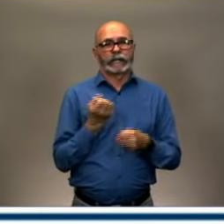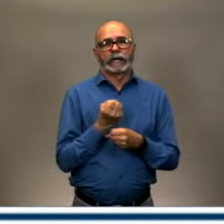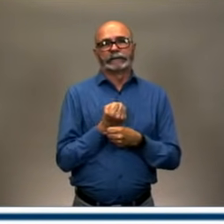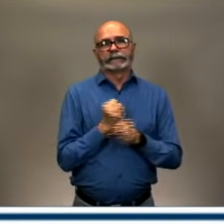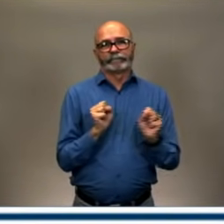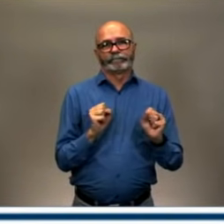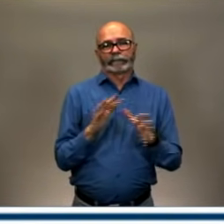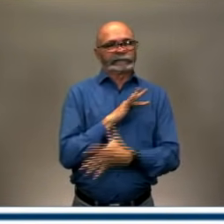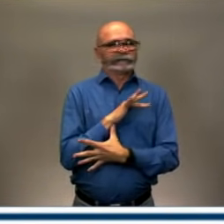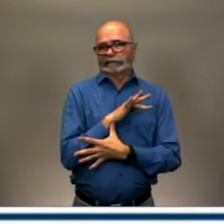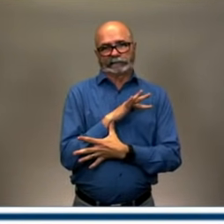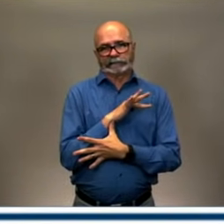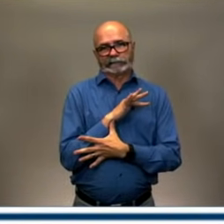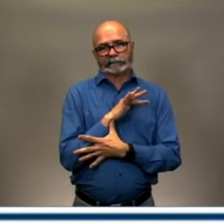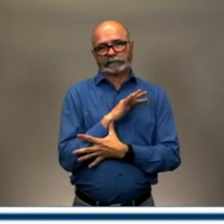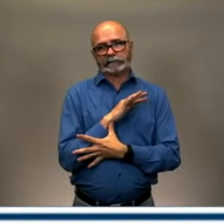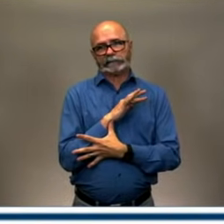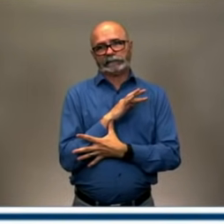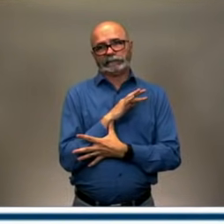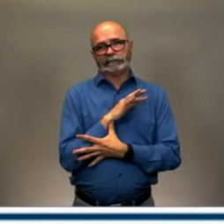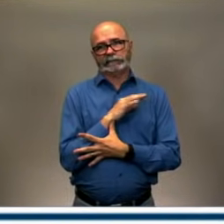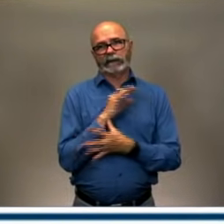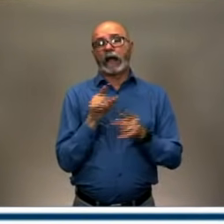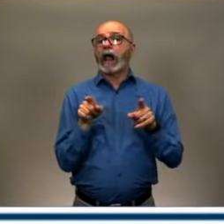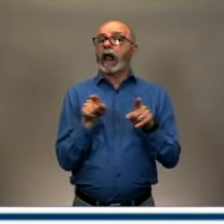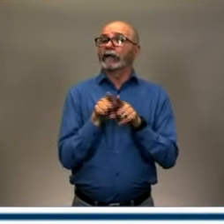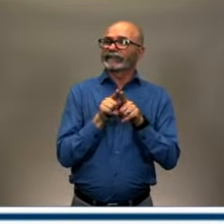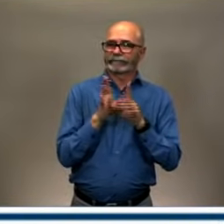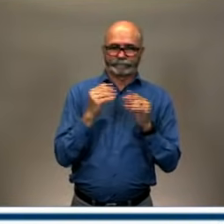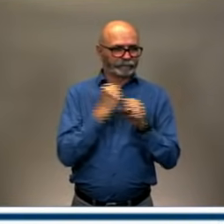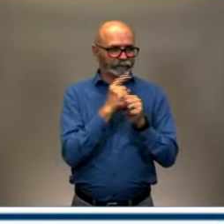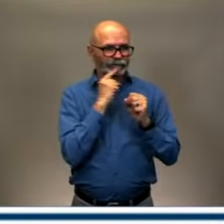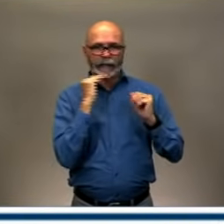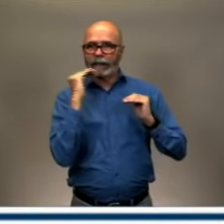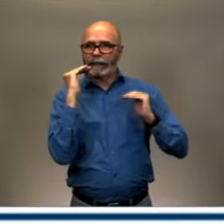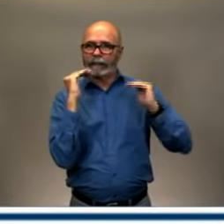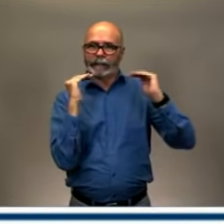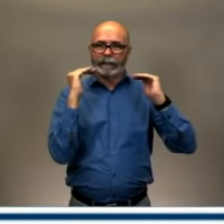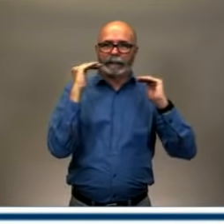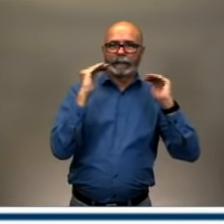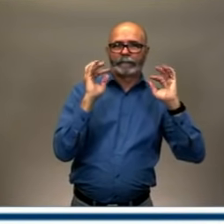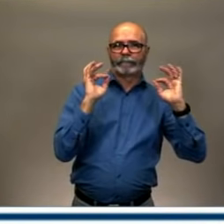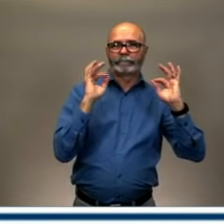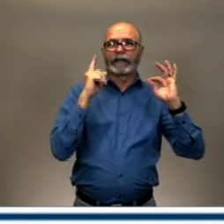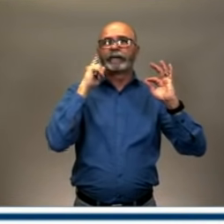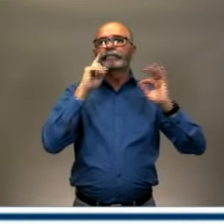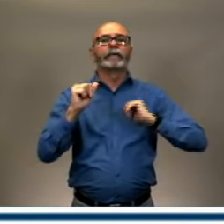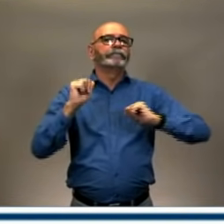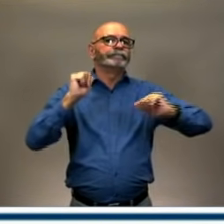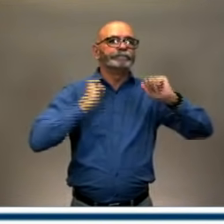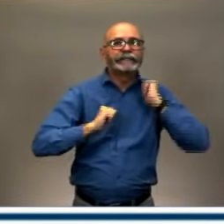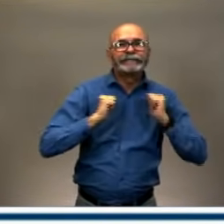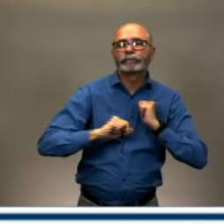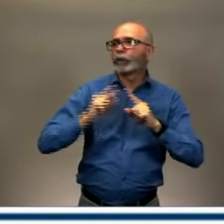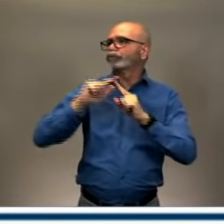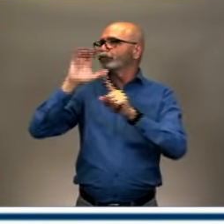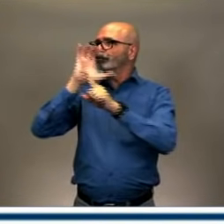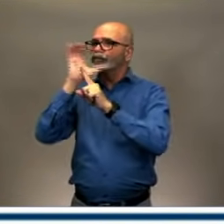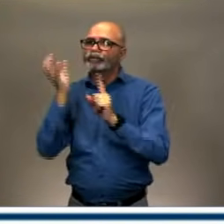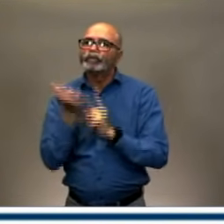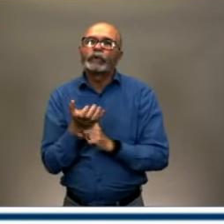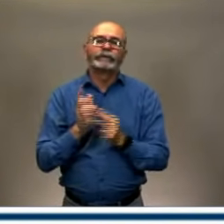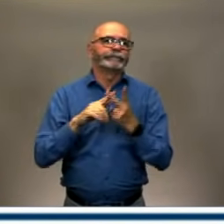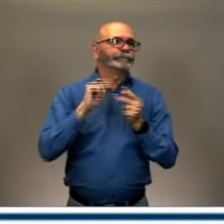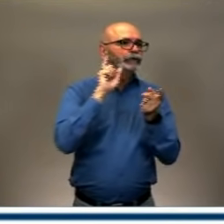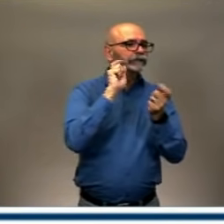time balancing opportunities more broadly for both arts, cultural events, as well as physical activity, sports, and other